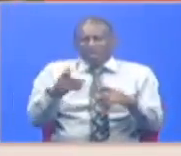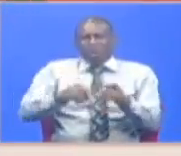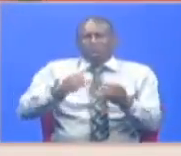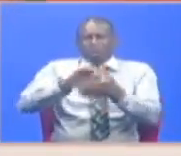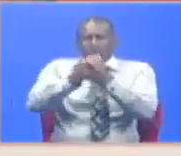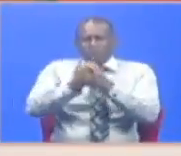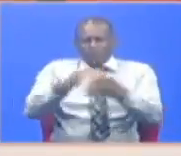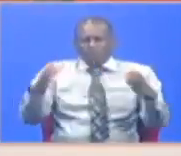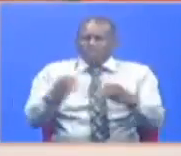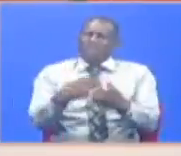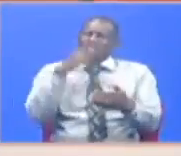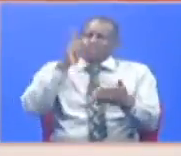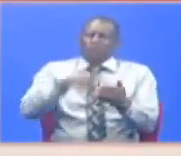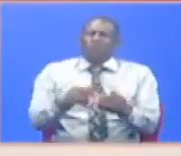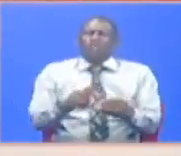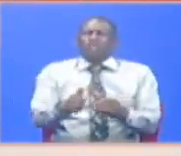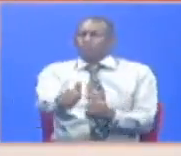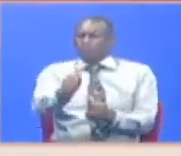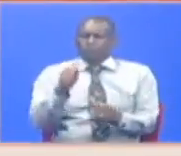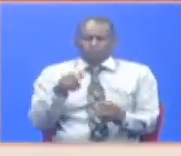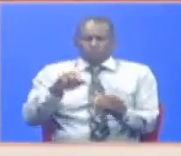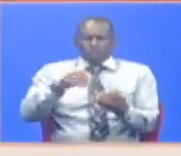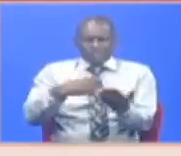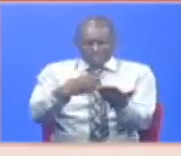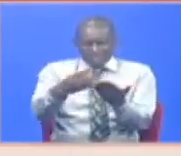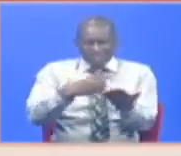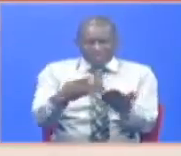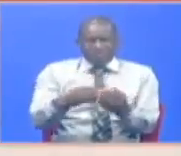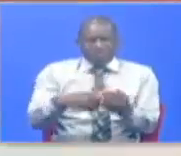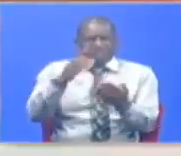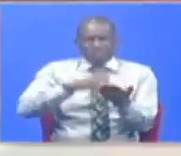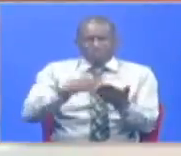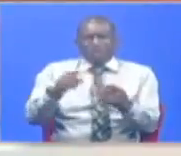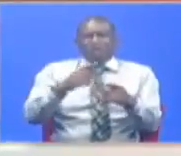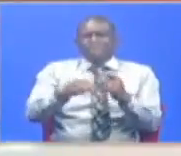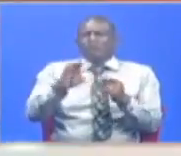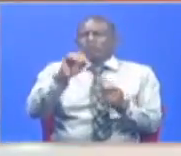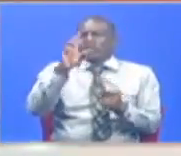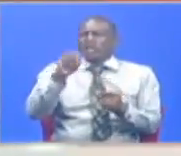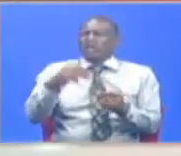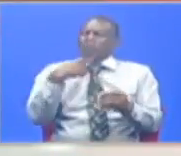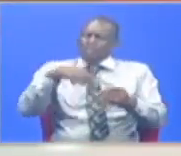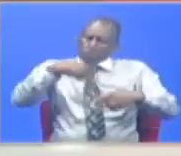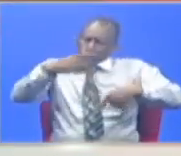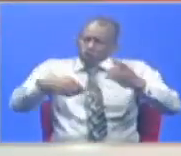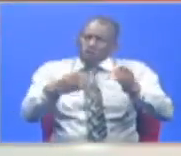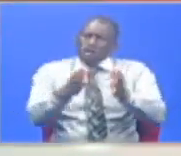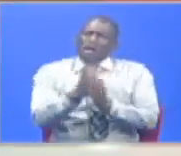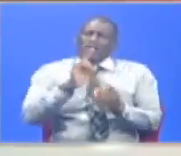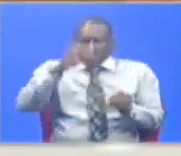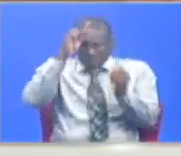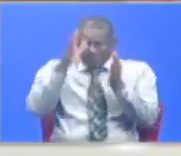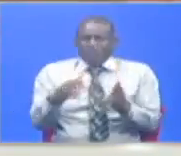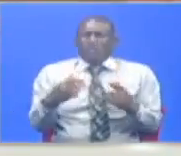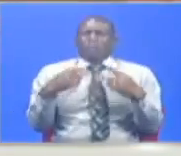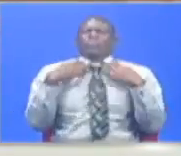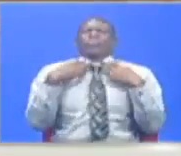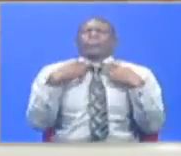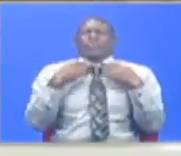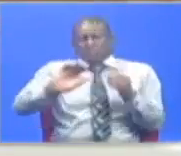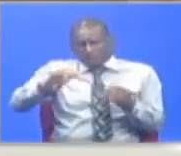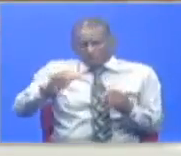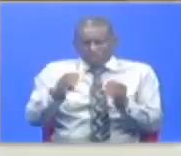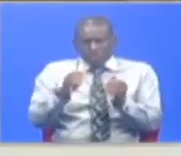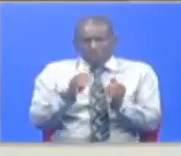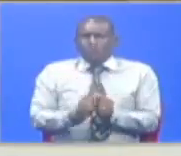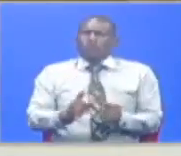during debates next week. Their ODM counterparts say they will soldier on, saying the governor was holding the county hostage with his commando